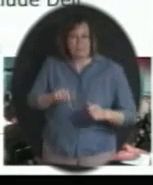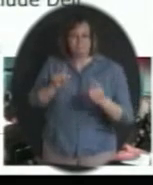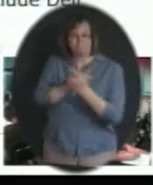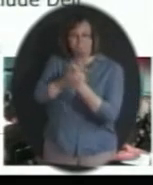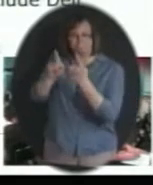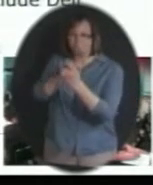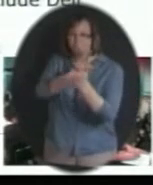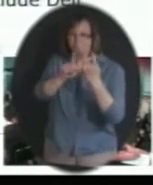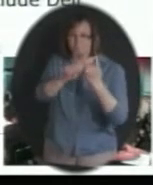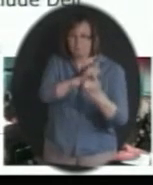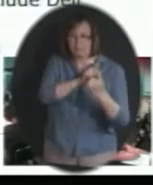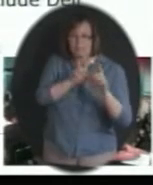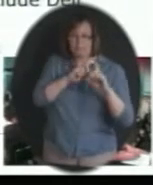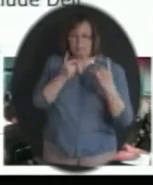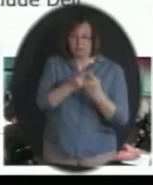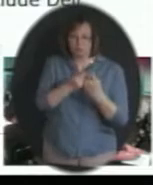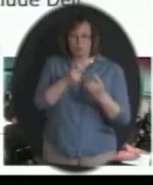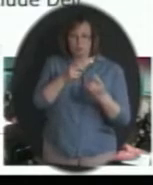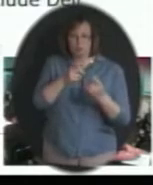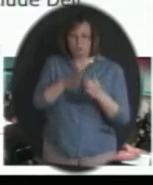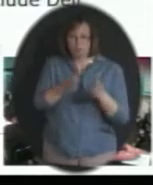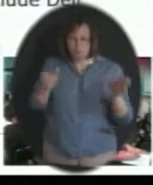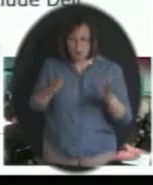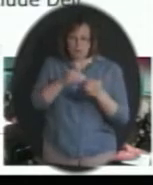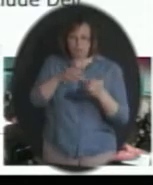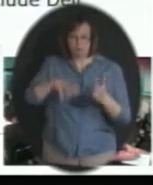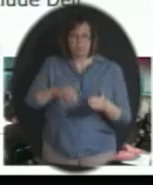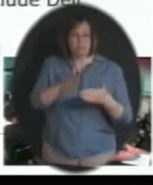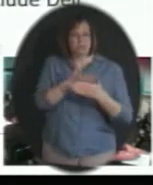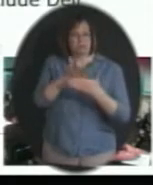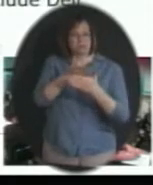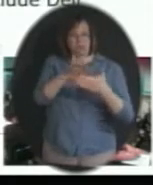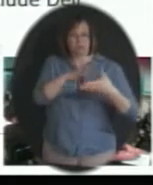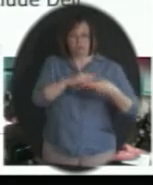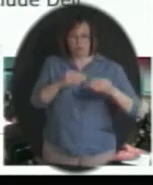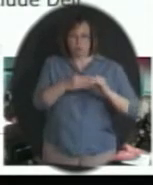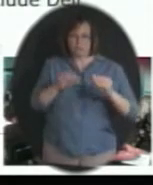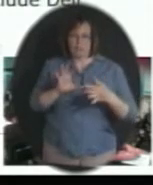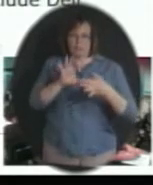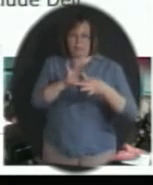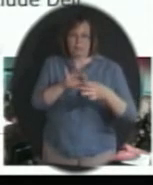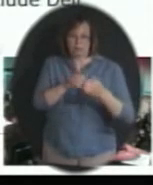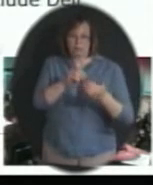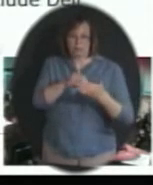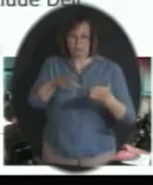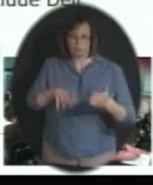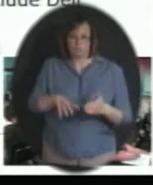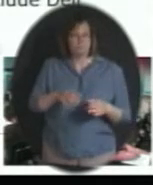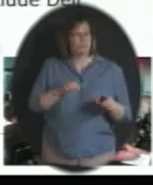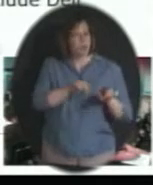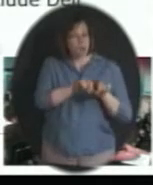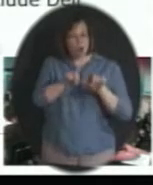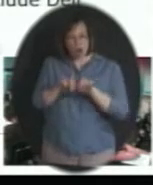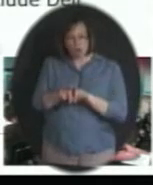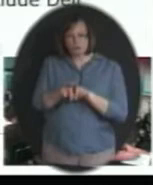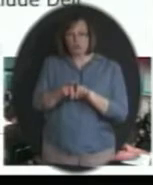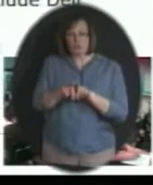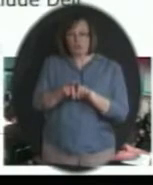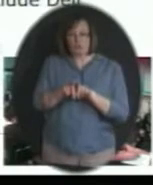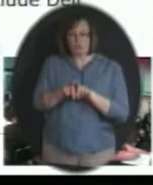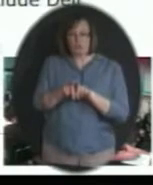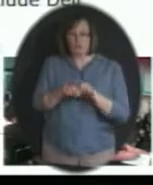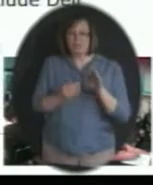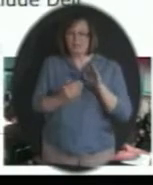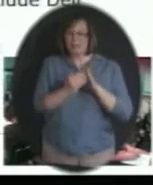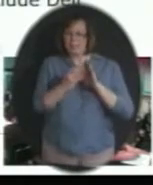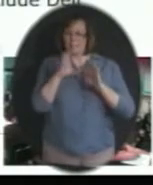Avid students from across the district, and get to share stories and connect. We also, the top picture